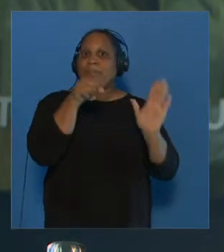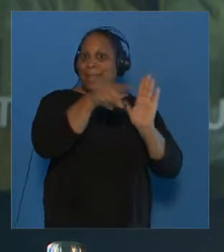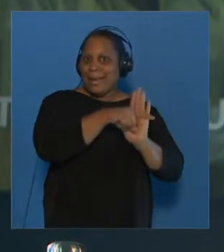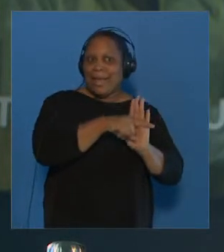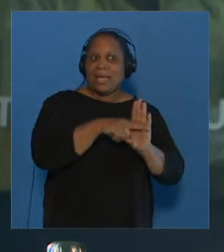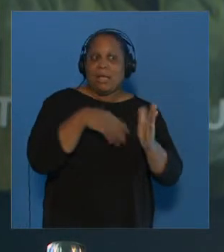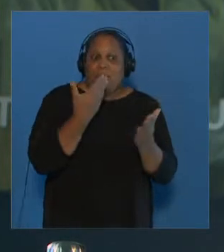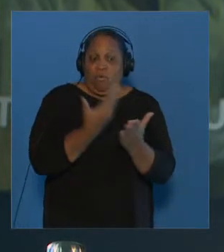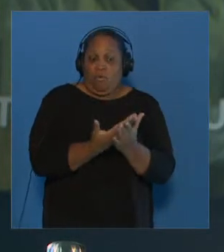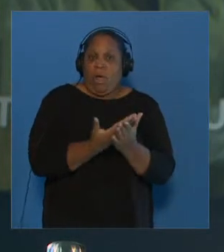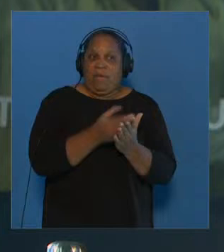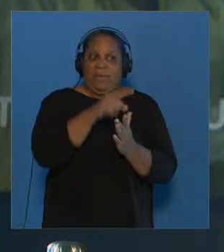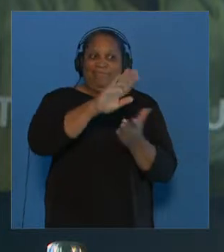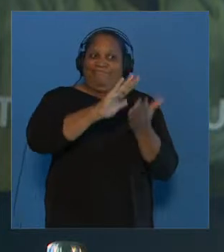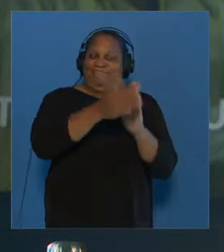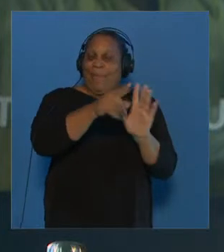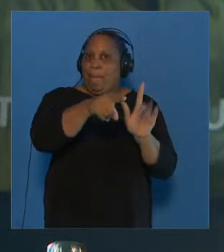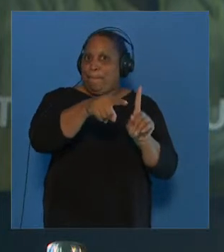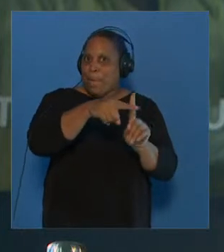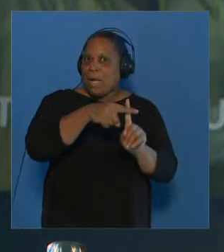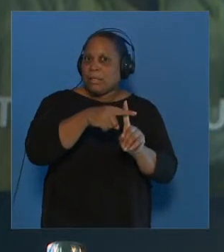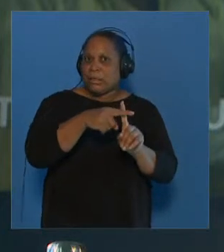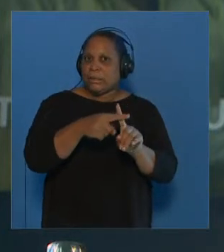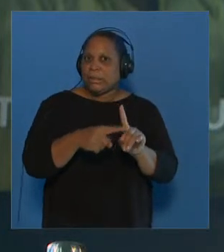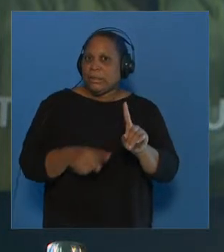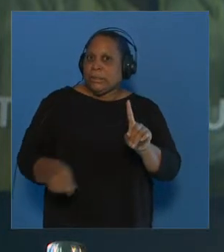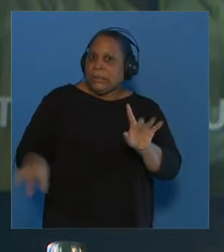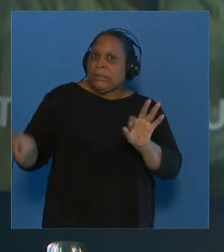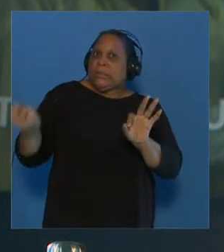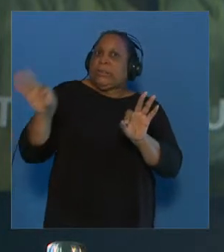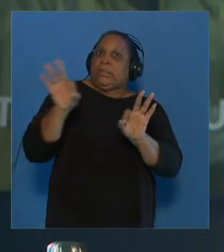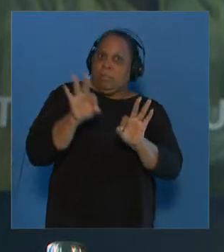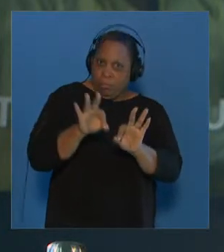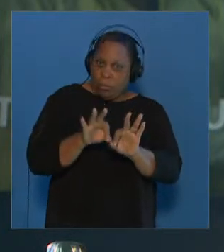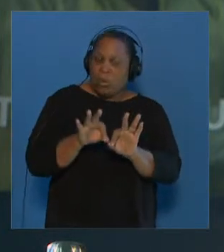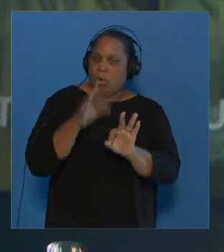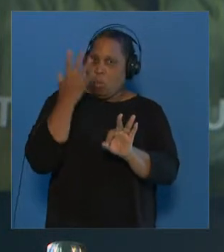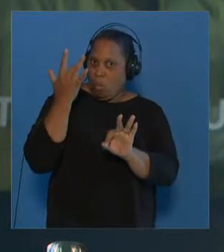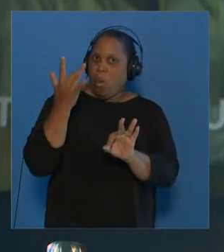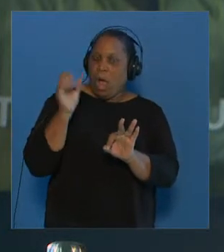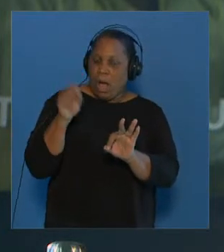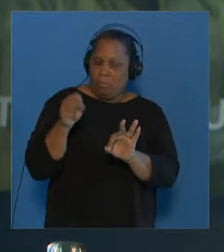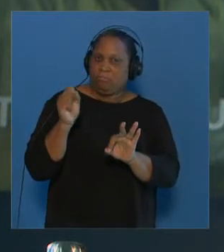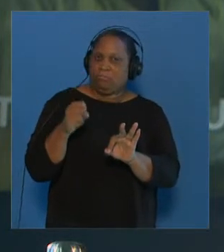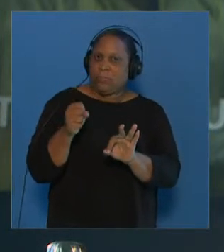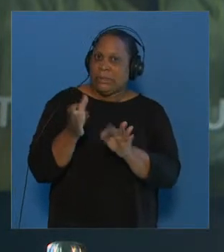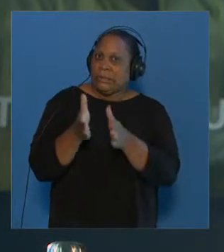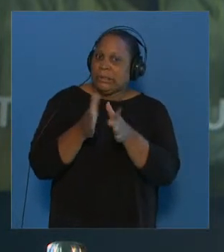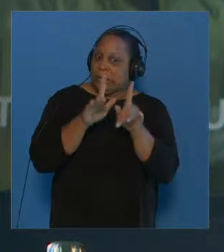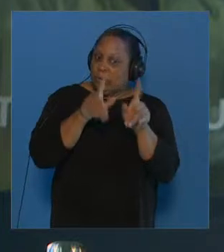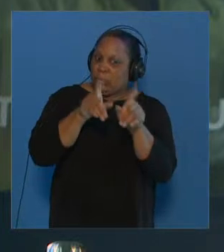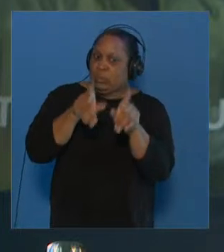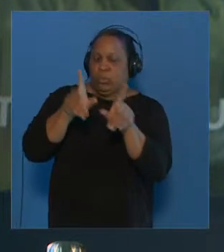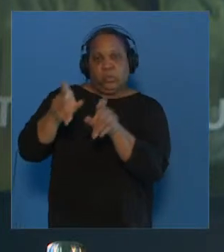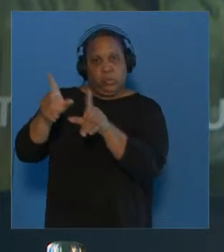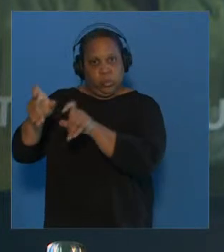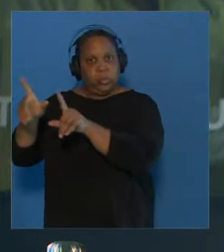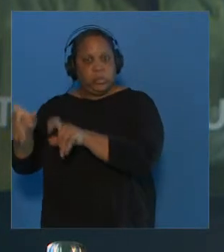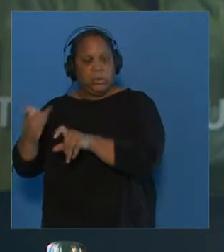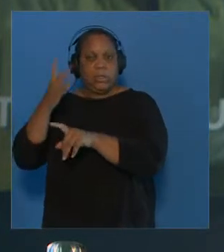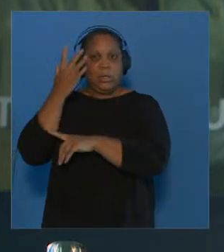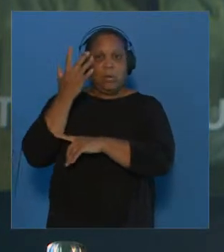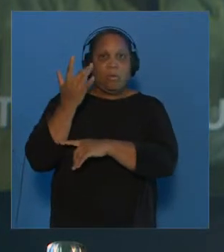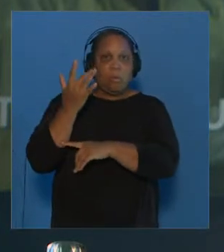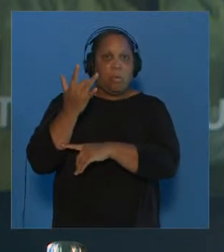upon arrival was positive, which is critically important as to why we have such a rigorous testing regime, and that we're